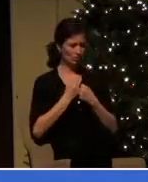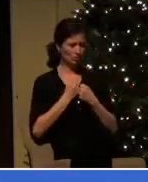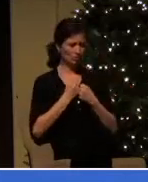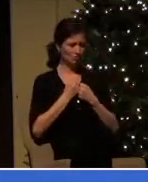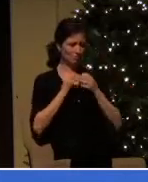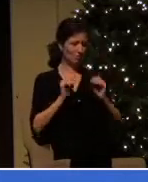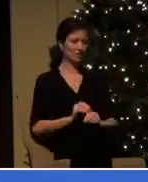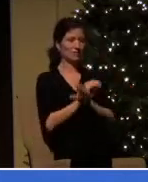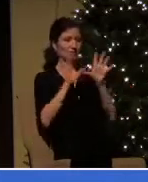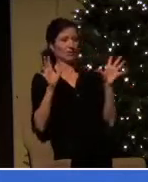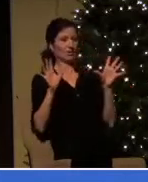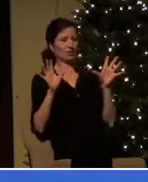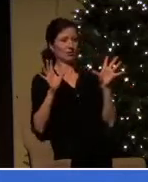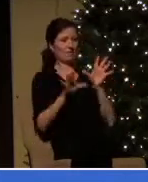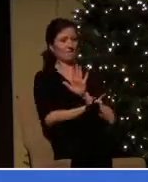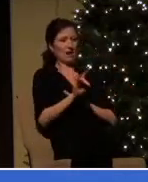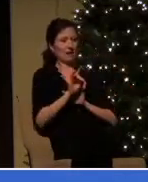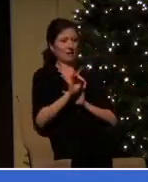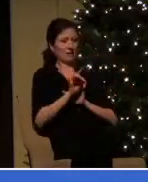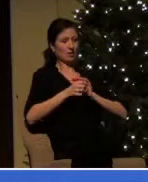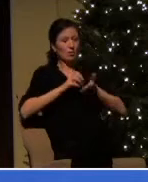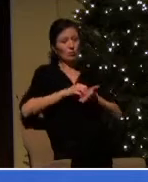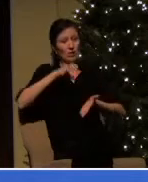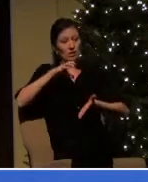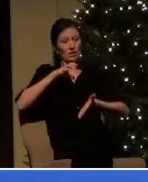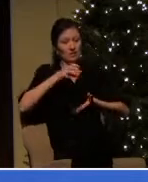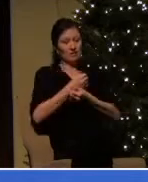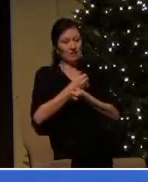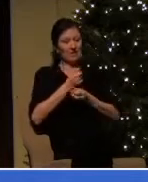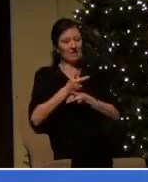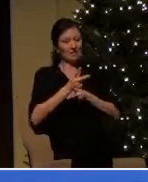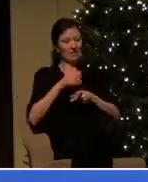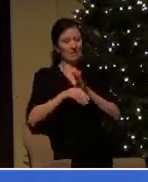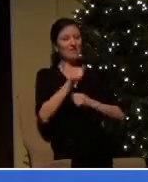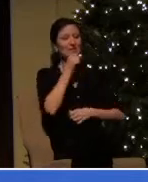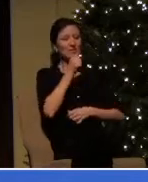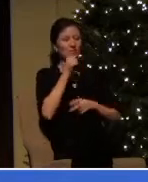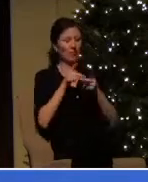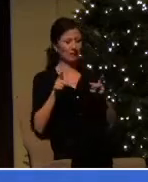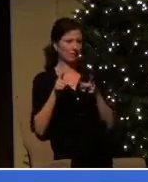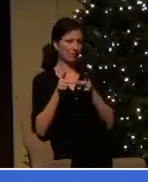stored in secret places. He wants to use us